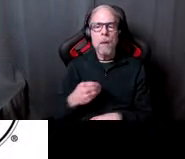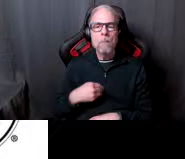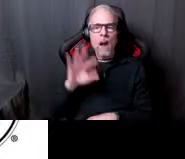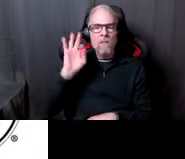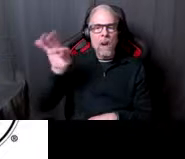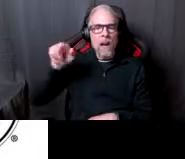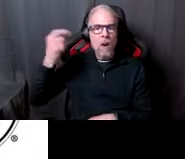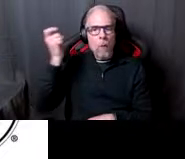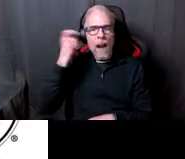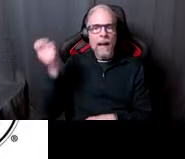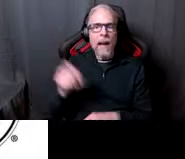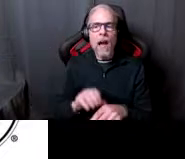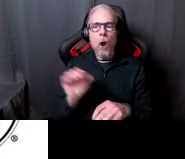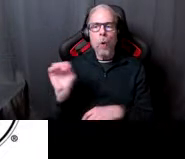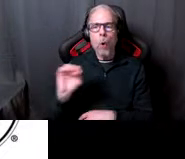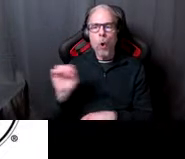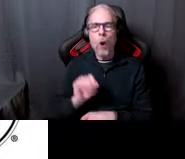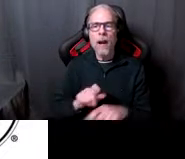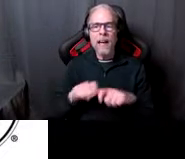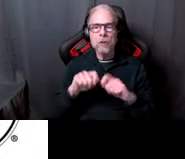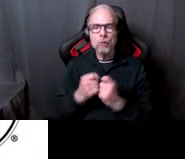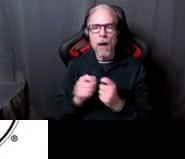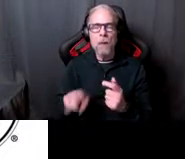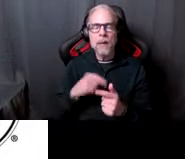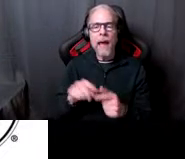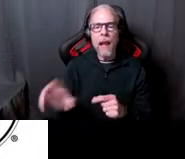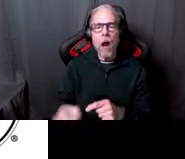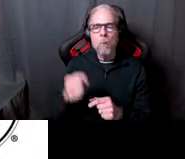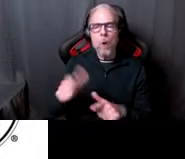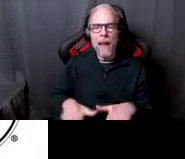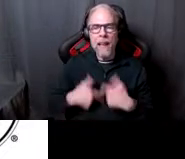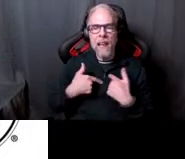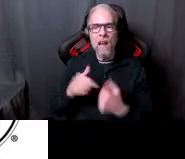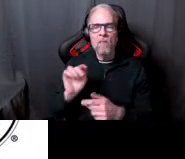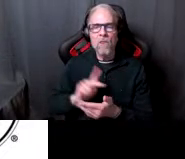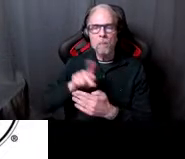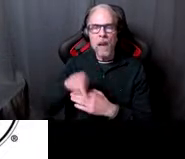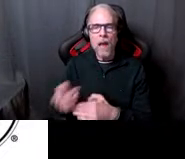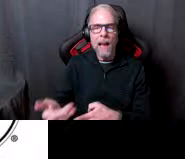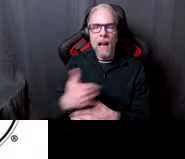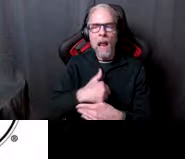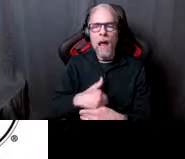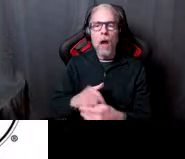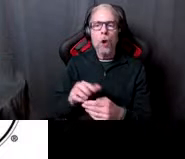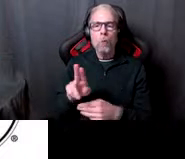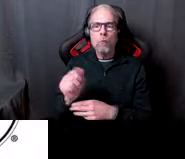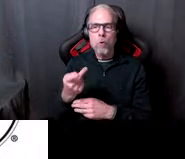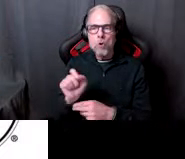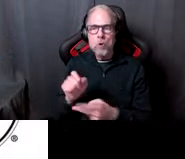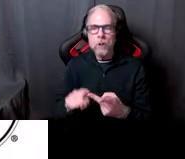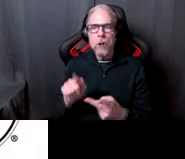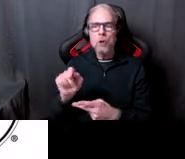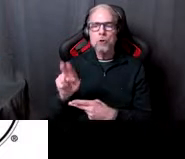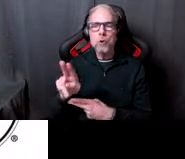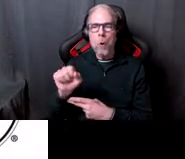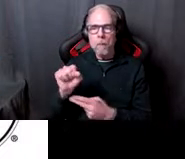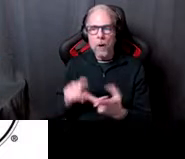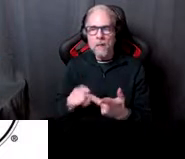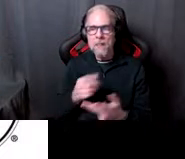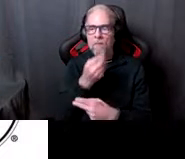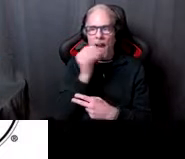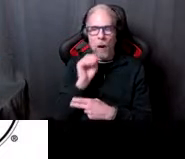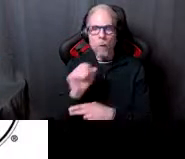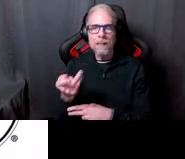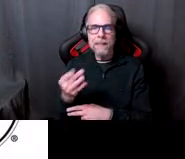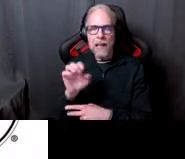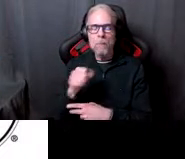Oregon tribe may uproot living plants or collect roots, tubers, flowers, and stems for personal